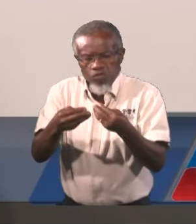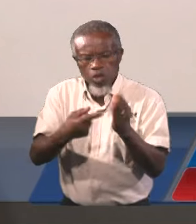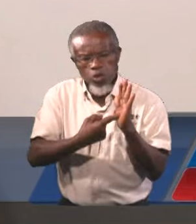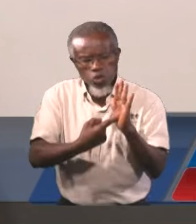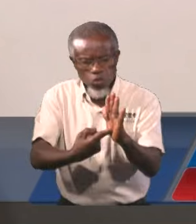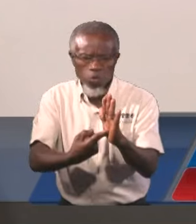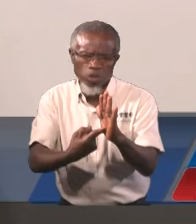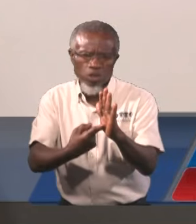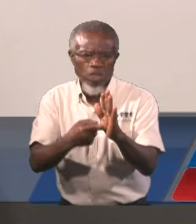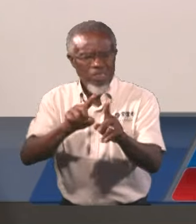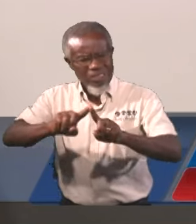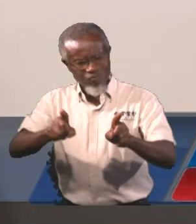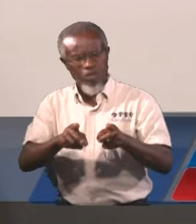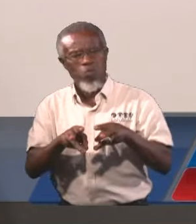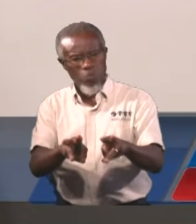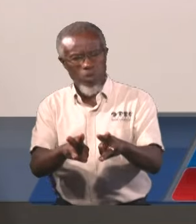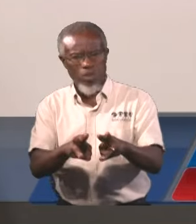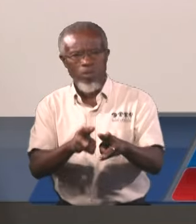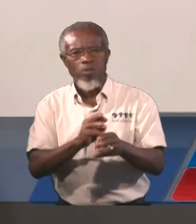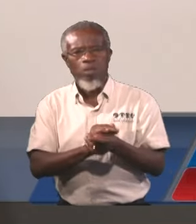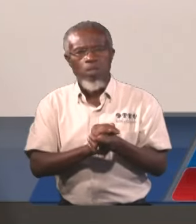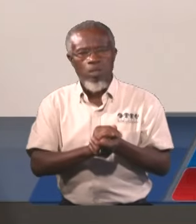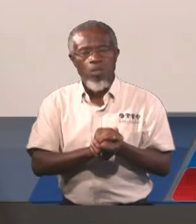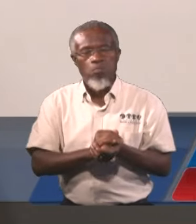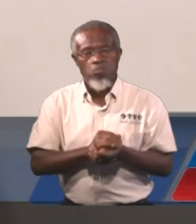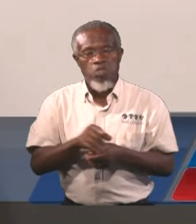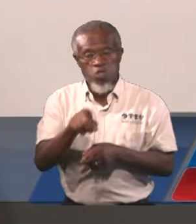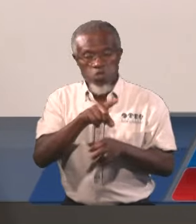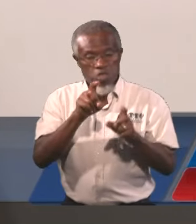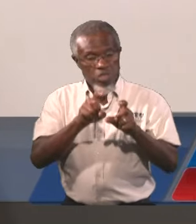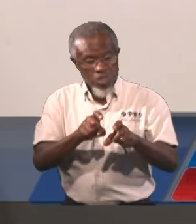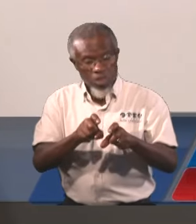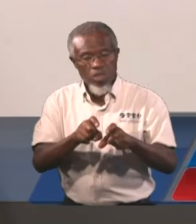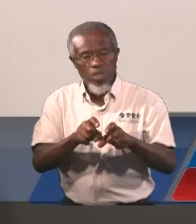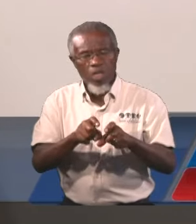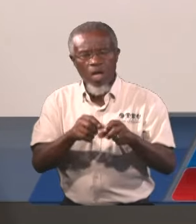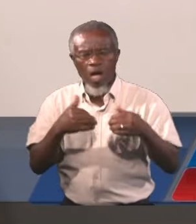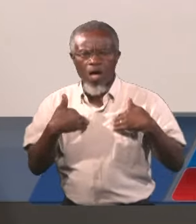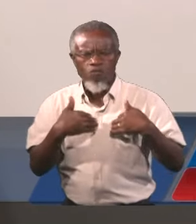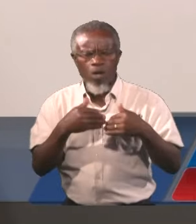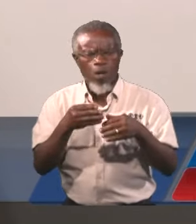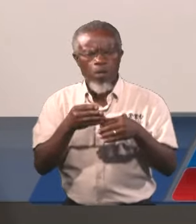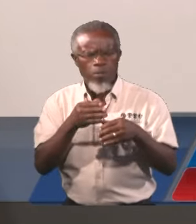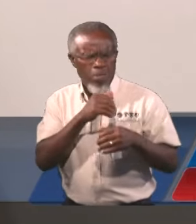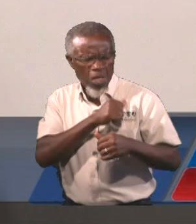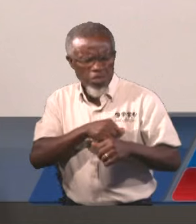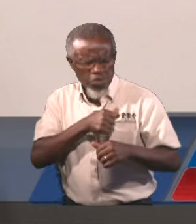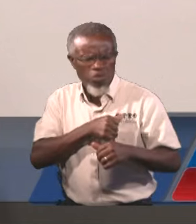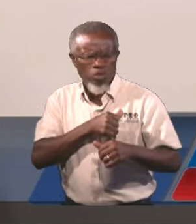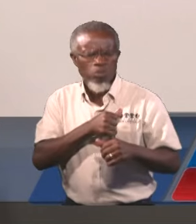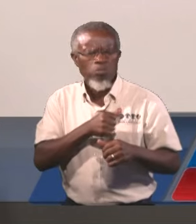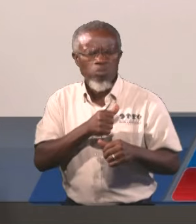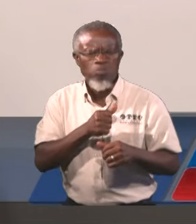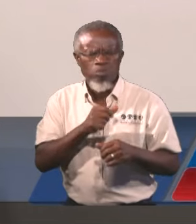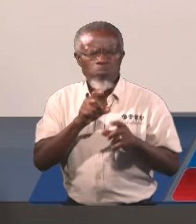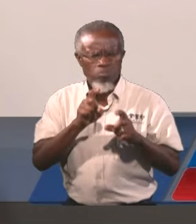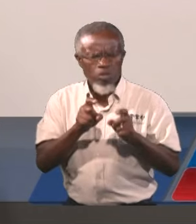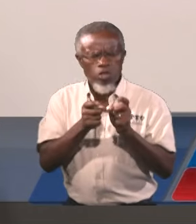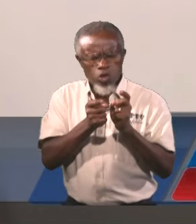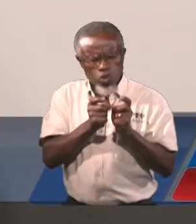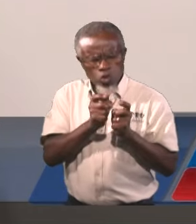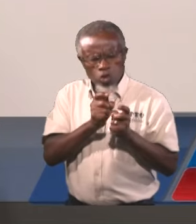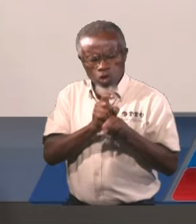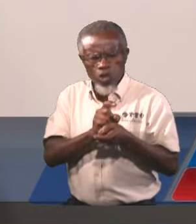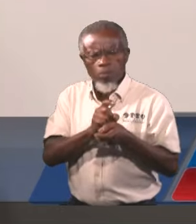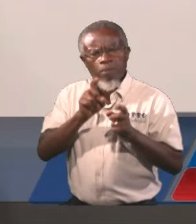was rehabilitation, but they had to deserve it. I entered into my skill set of understanding people's